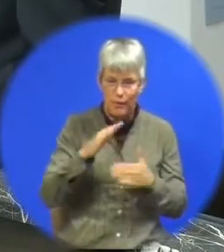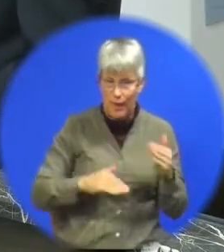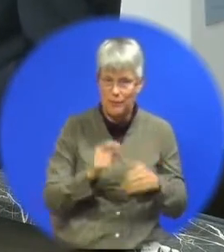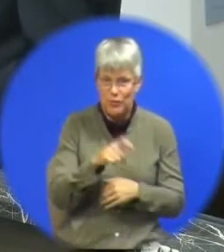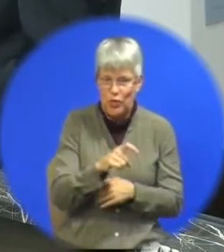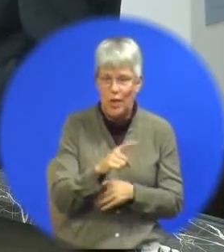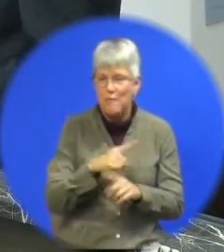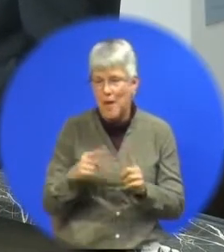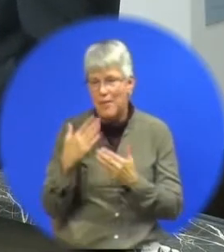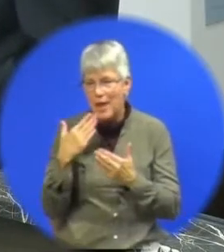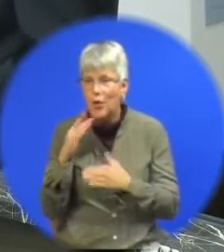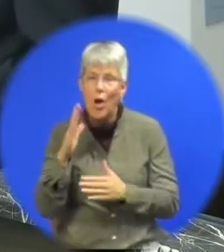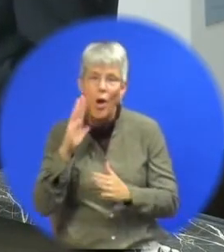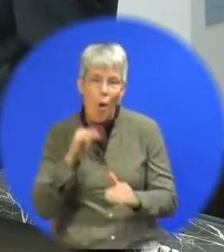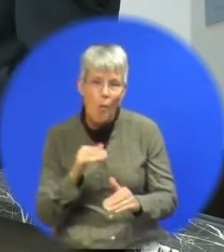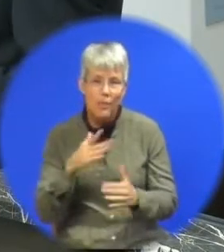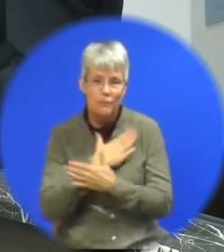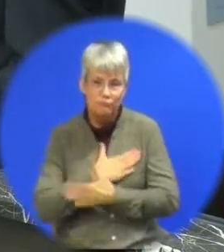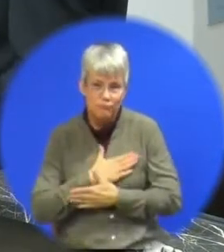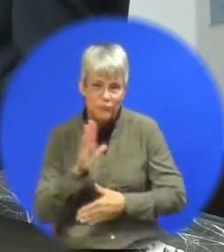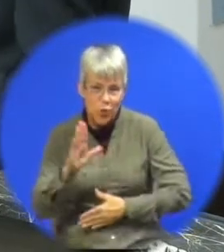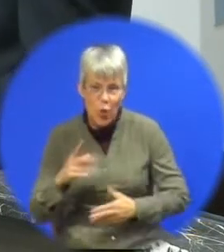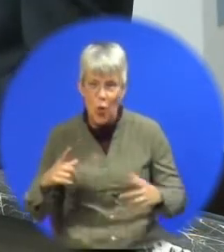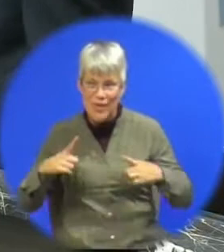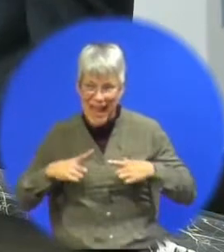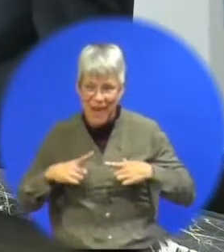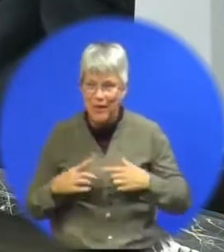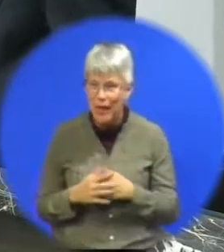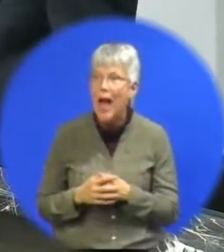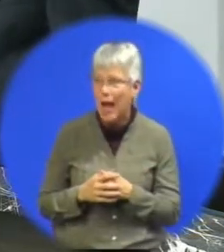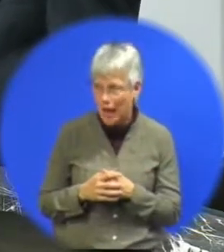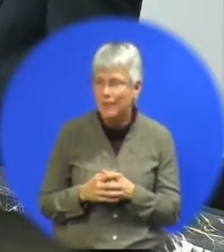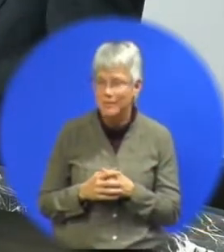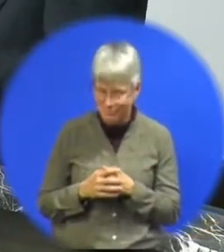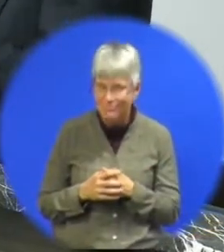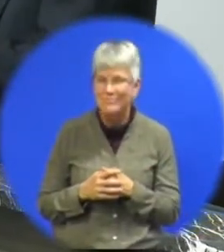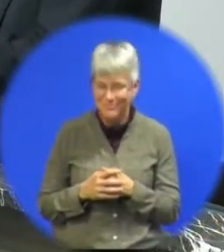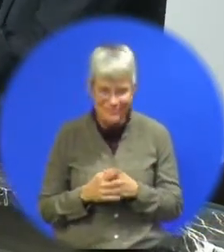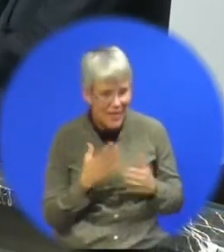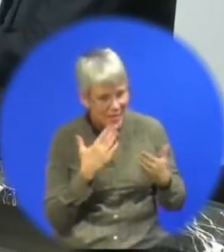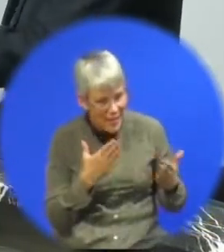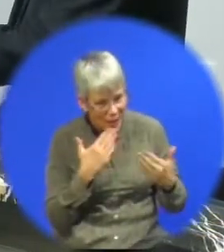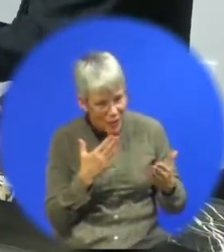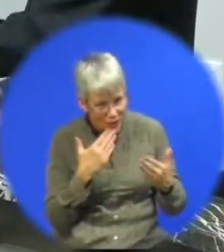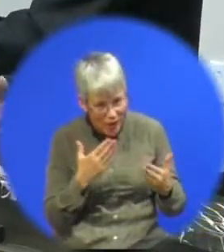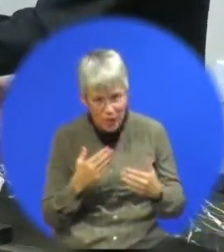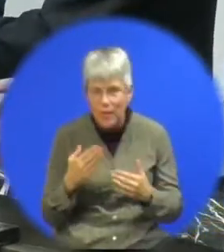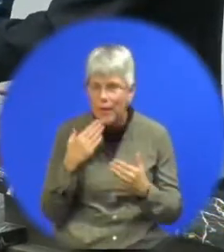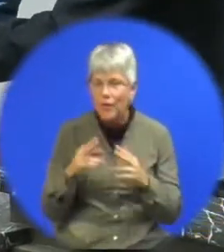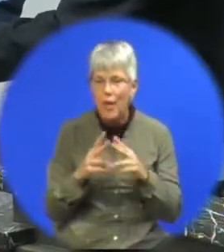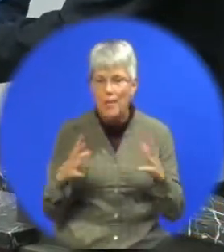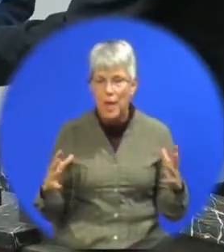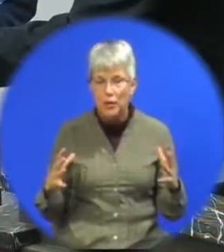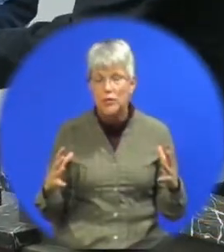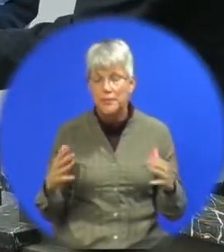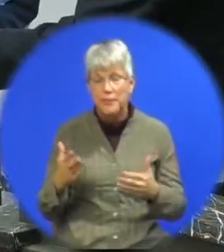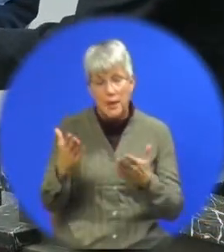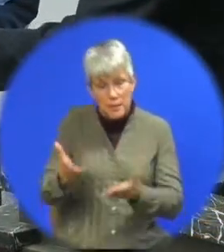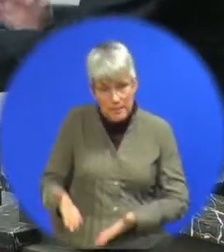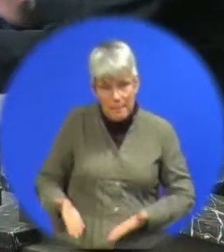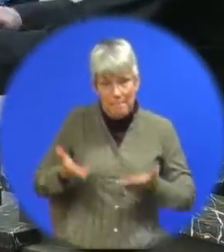enjoy yourself. And I bet you do. And again, thank you. Thank you very much. On behalf of presenting this to